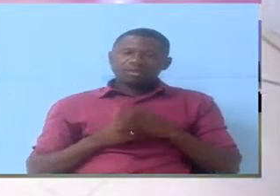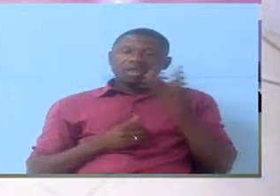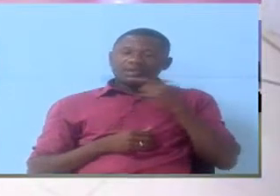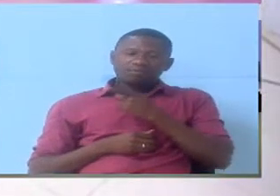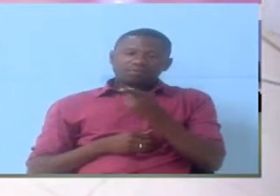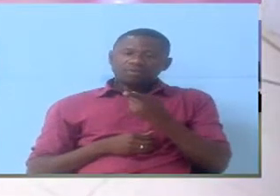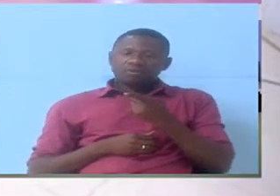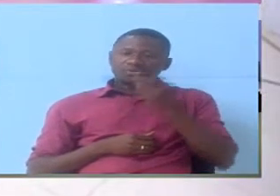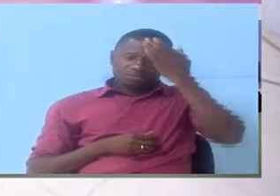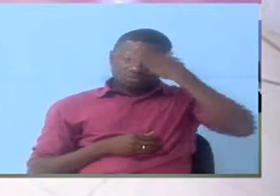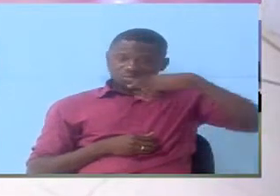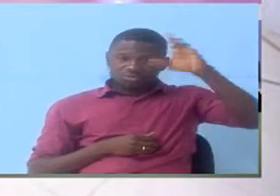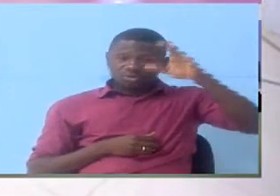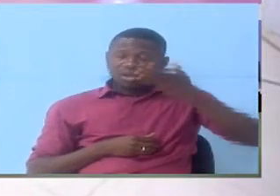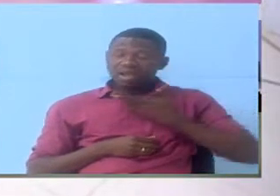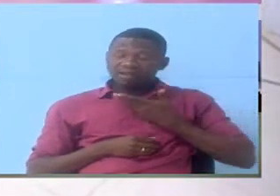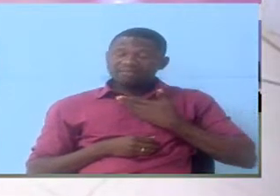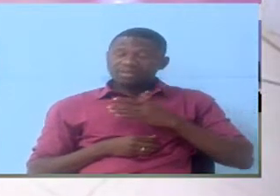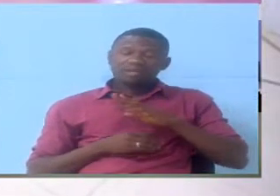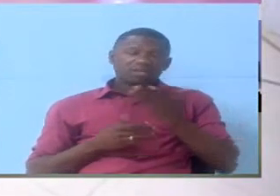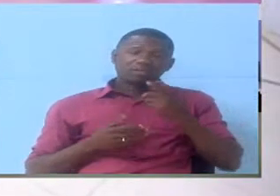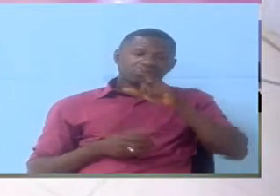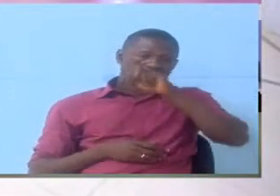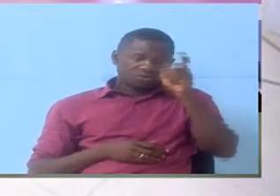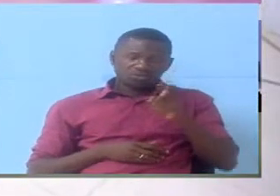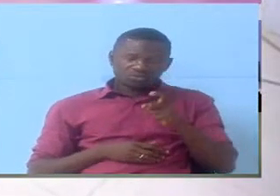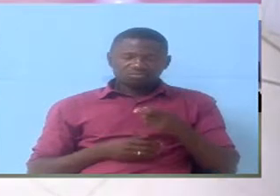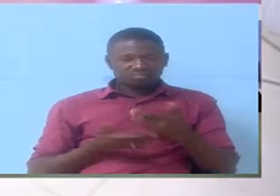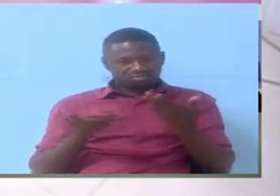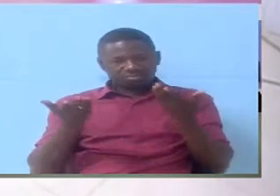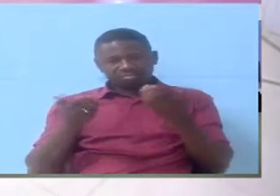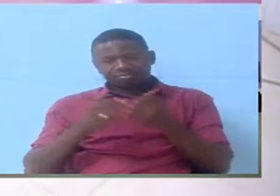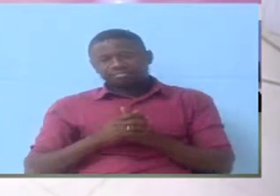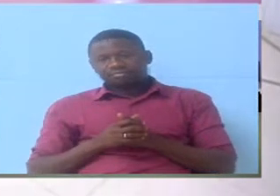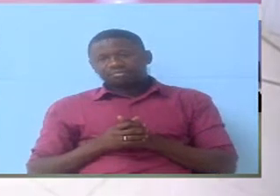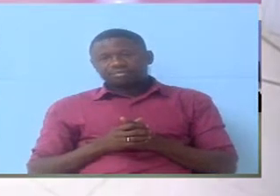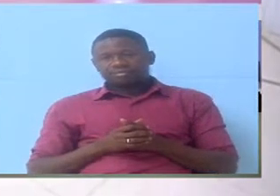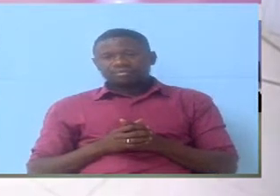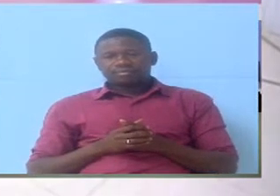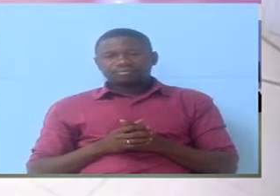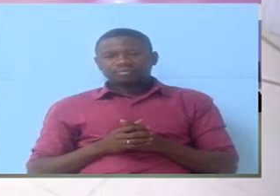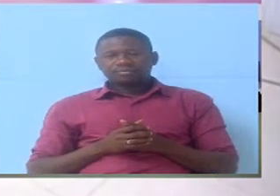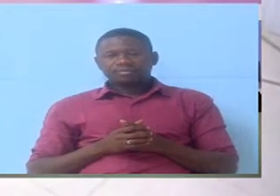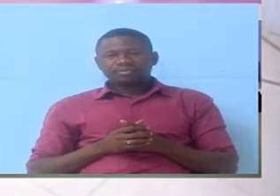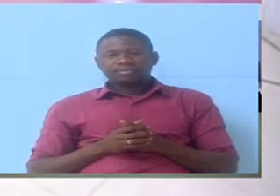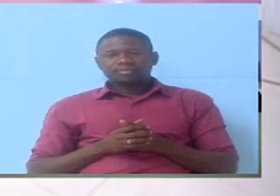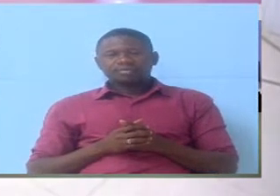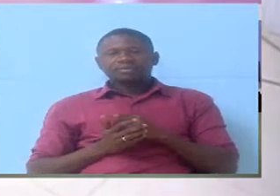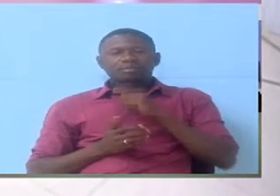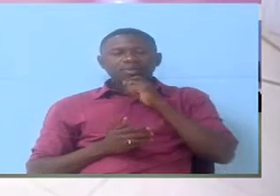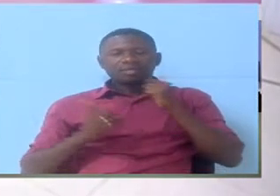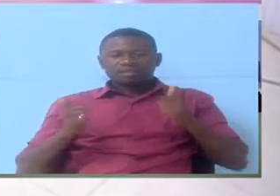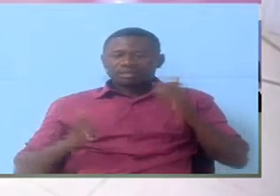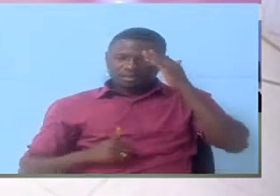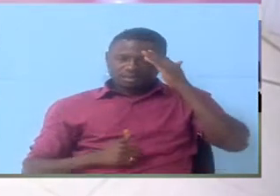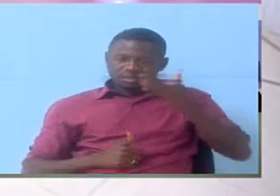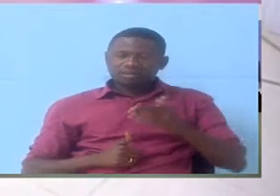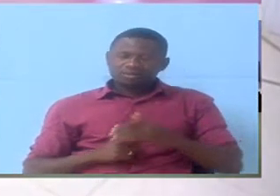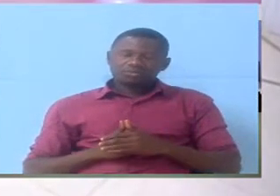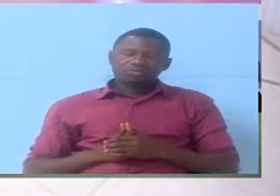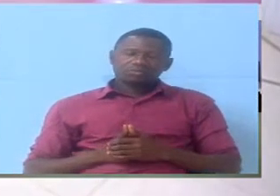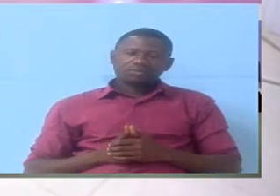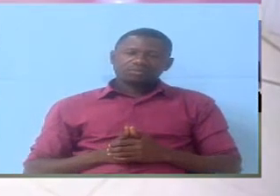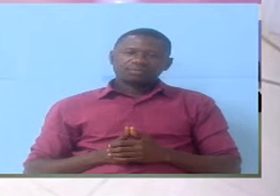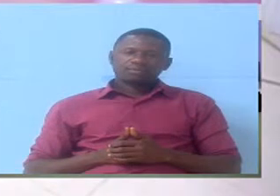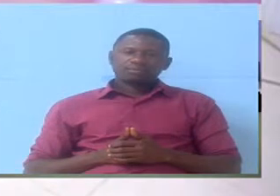Jallow, what can you say? Thank you, Chair. Chair, Baraka. It is very sad what happened to